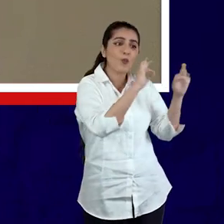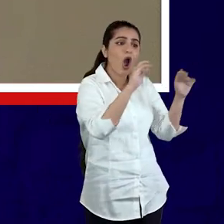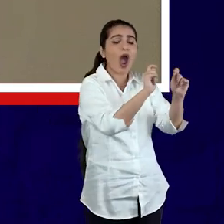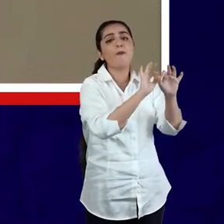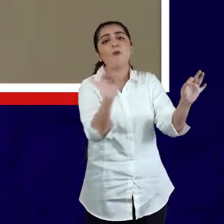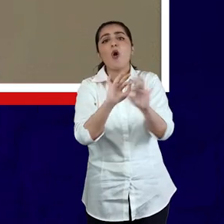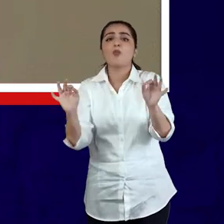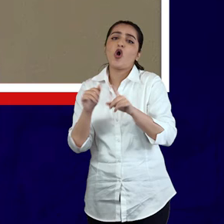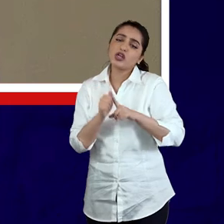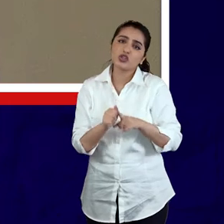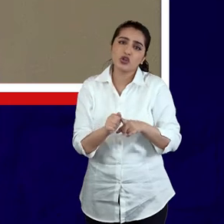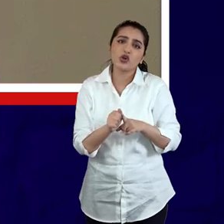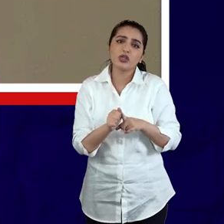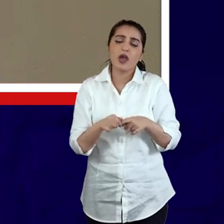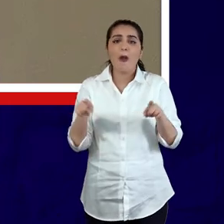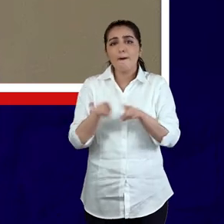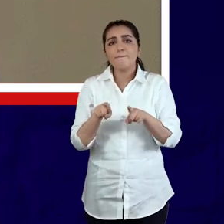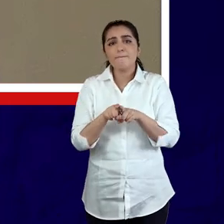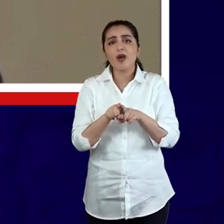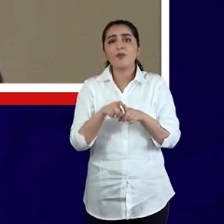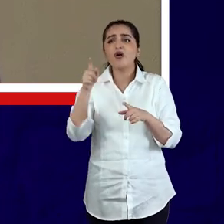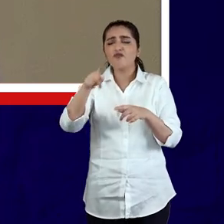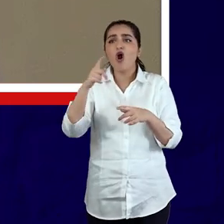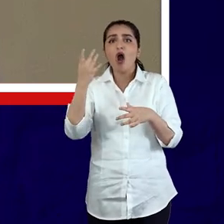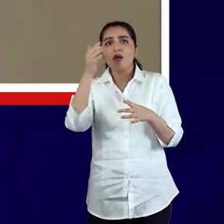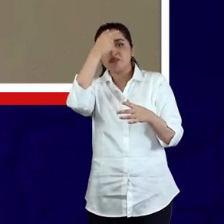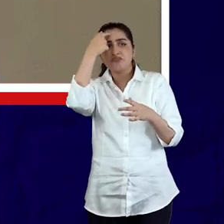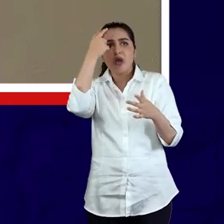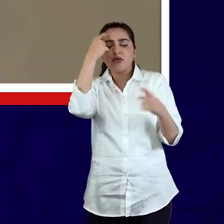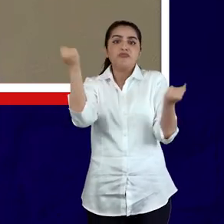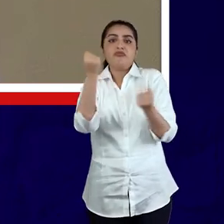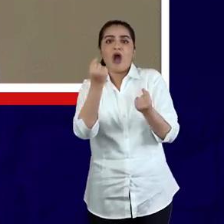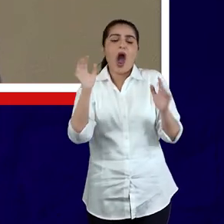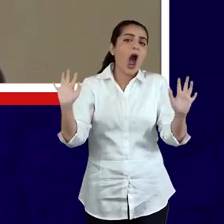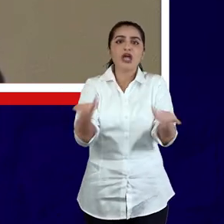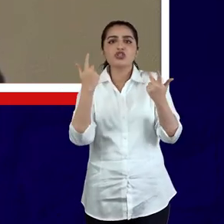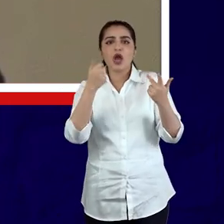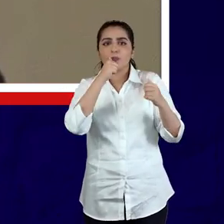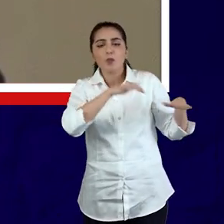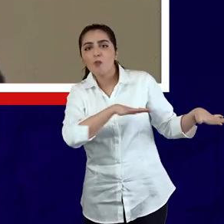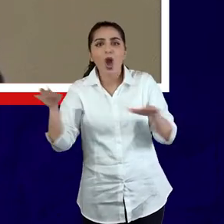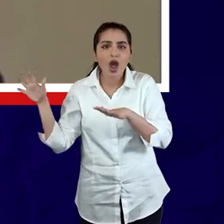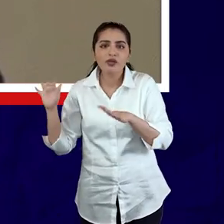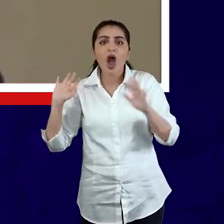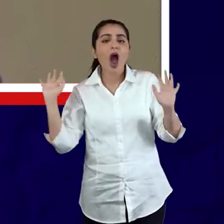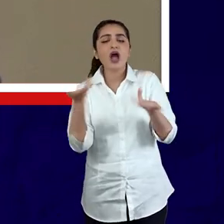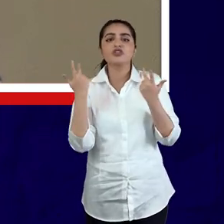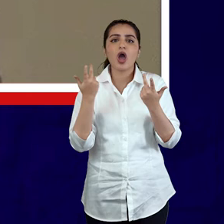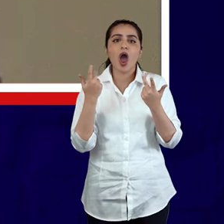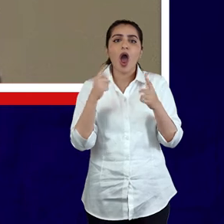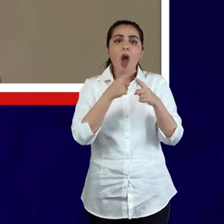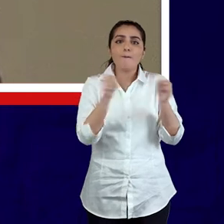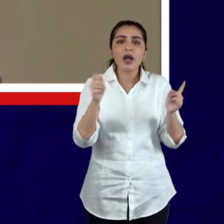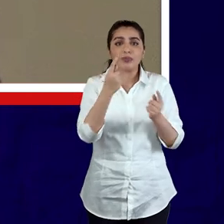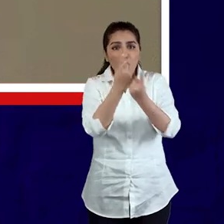all, which means that you there are many foreseeable disasters. Of course, there are some that you never can tell, and sometimes you can't tell the